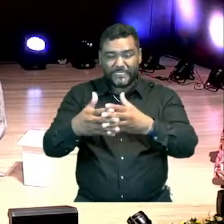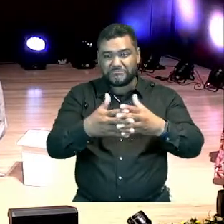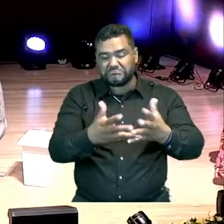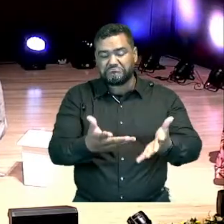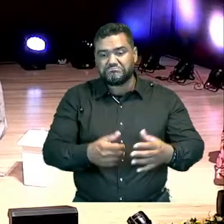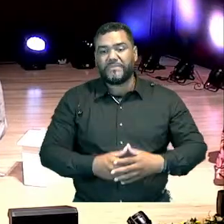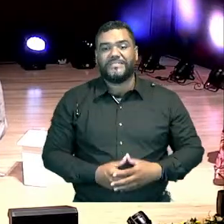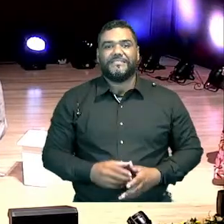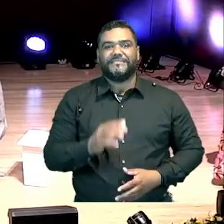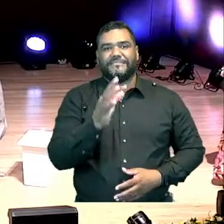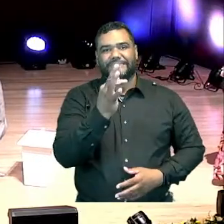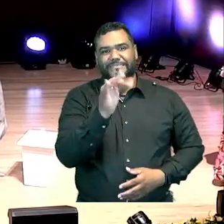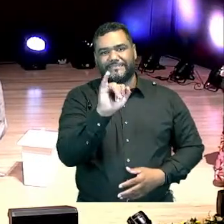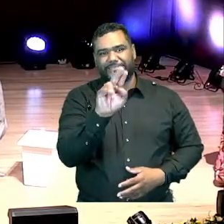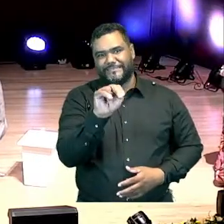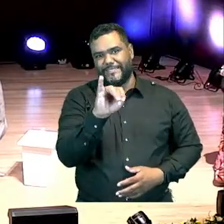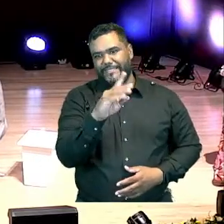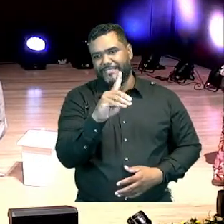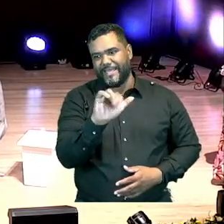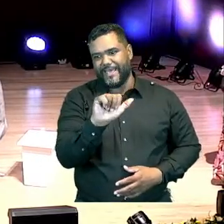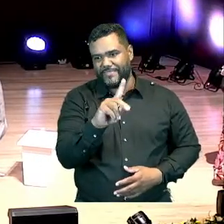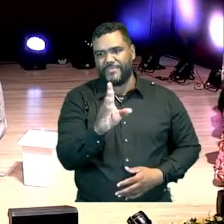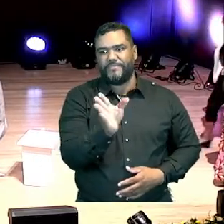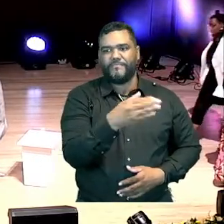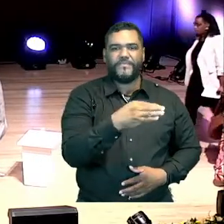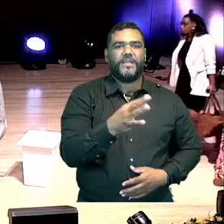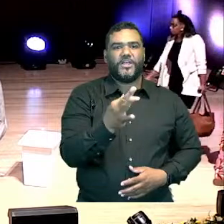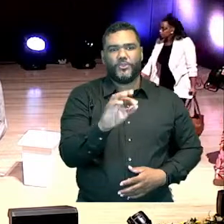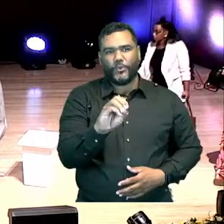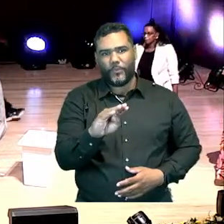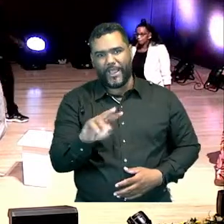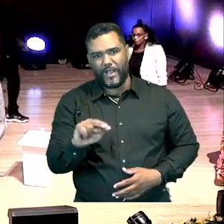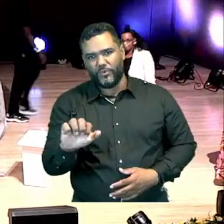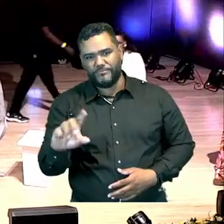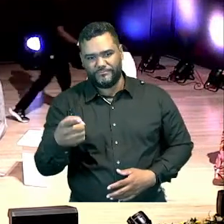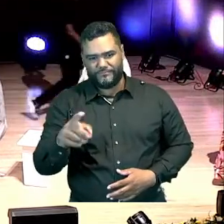Caribbean States, Trinidad and Tobago, to join us.